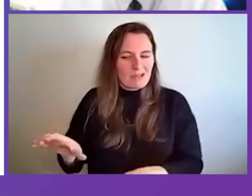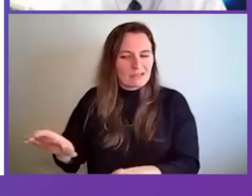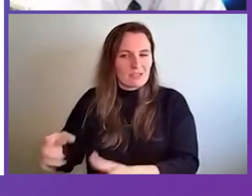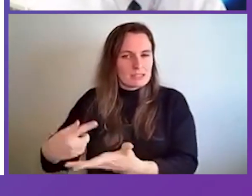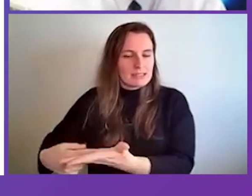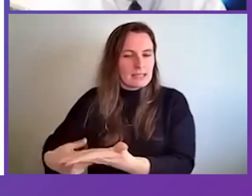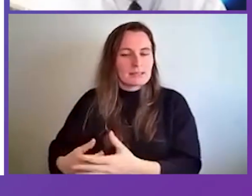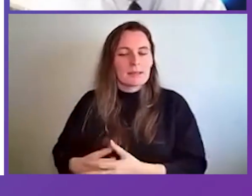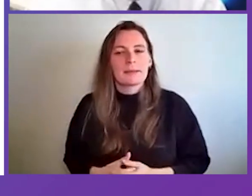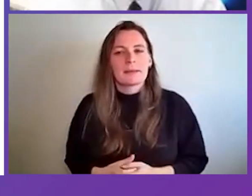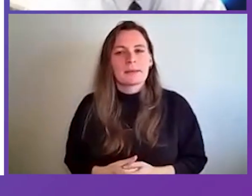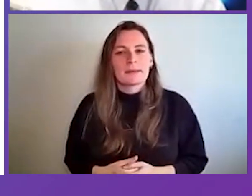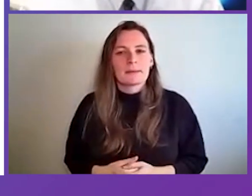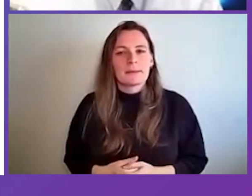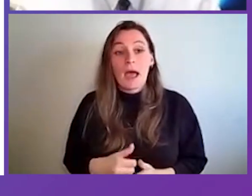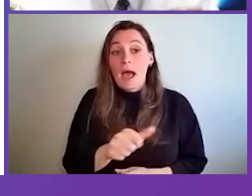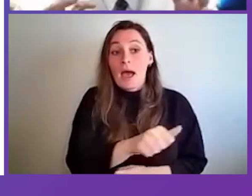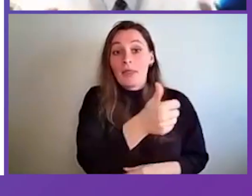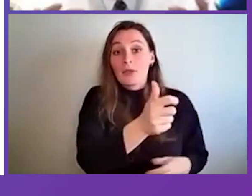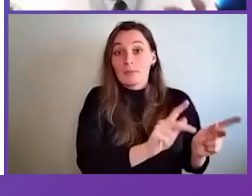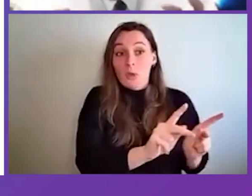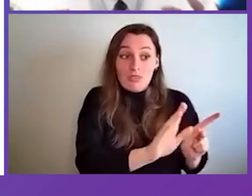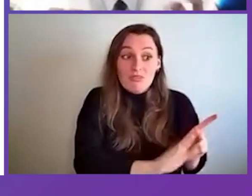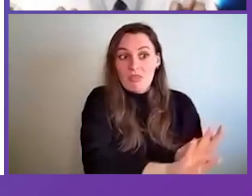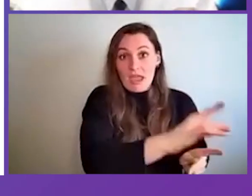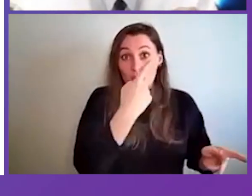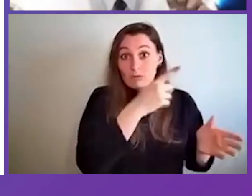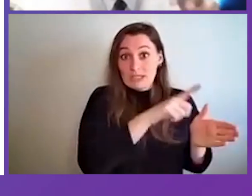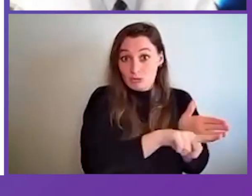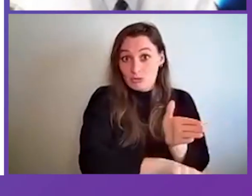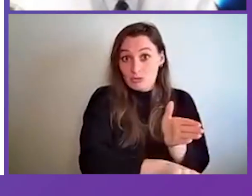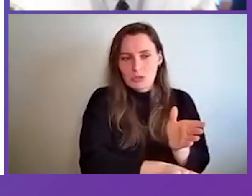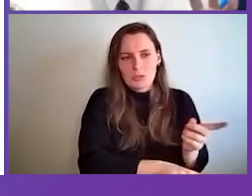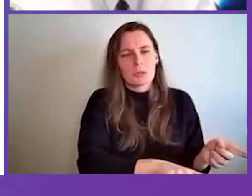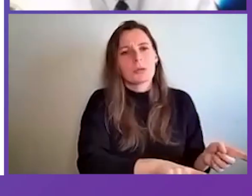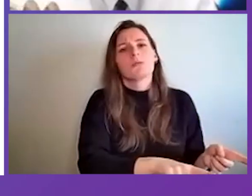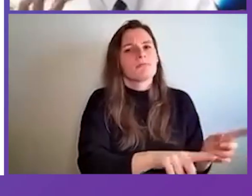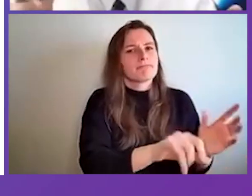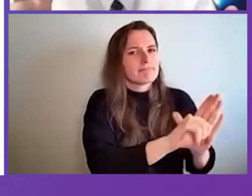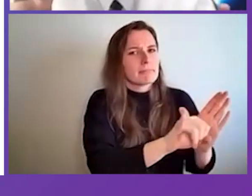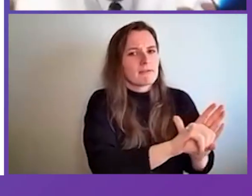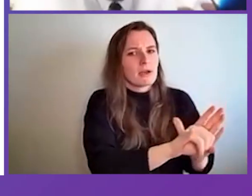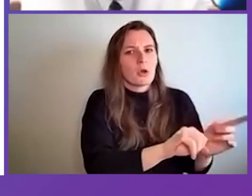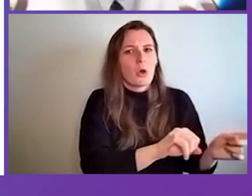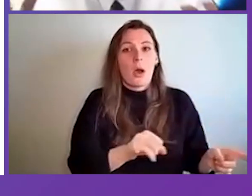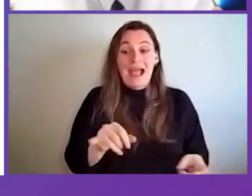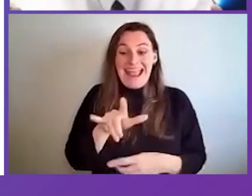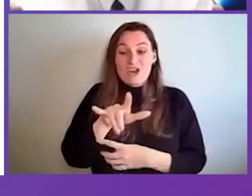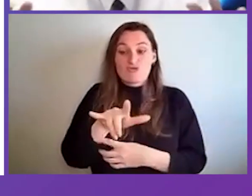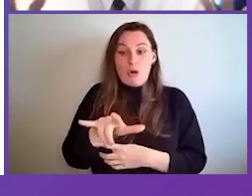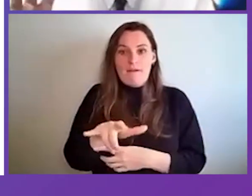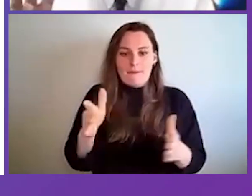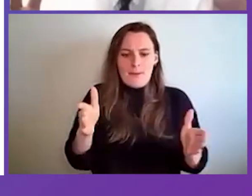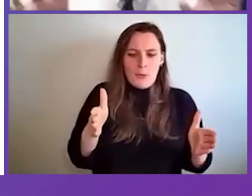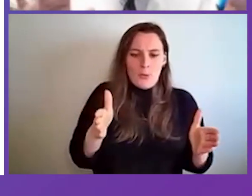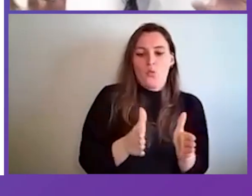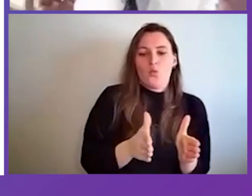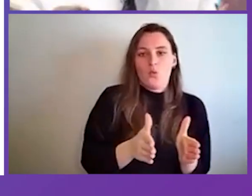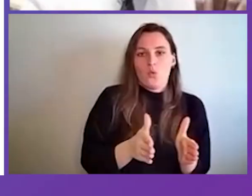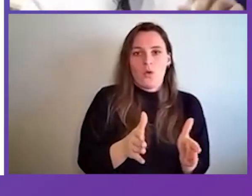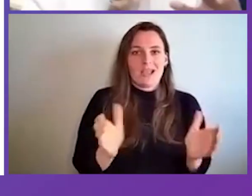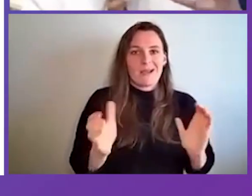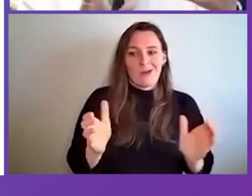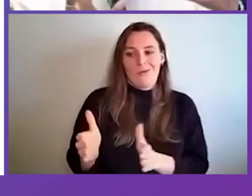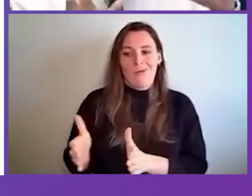other people have noted is that there's something to do with narrow body aircraft versus wide body aircraft when we're talking about risk